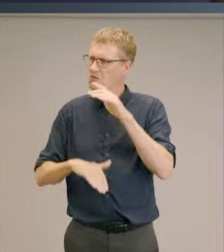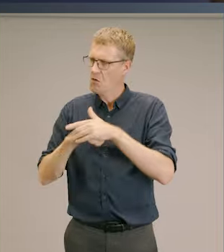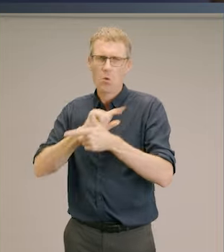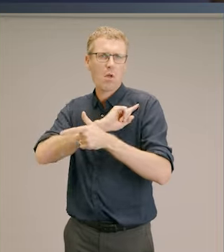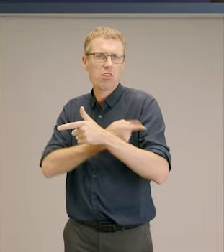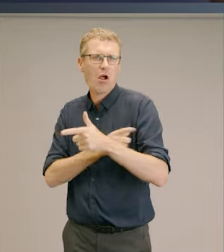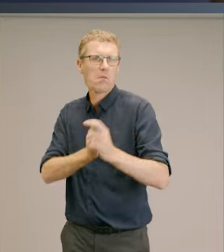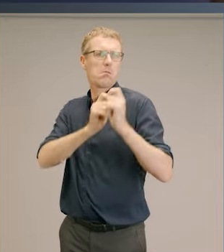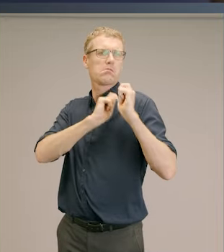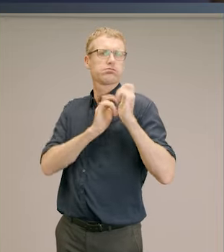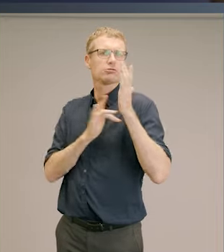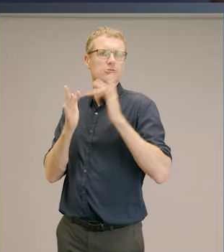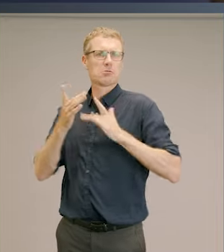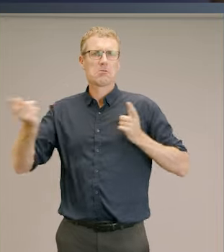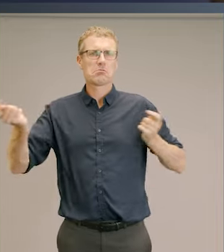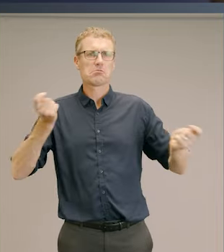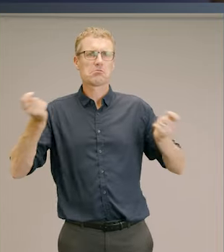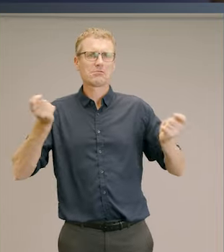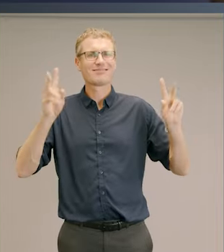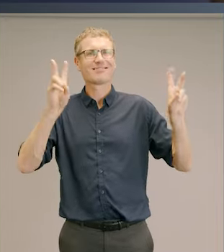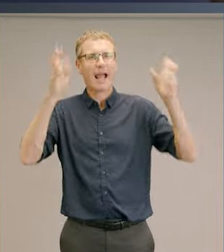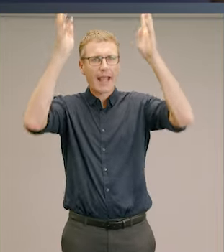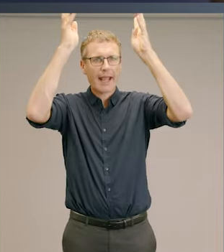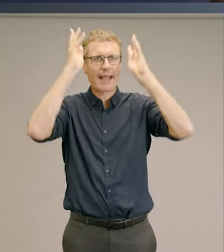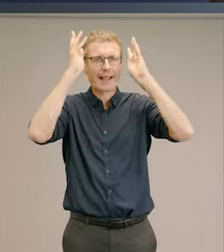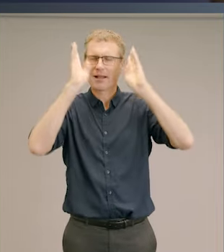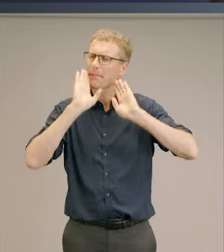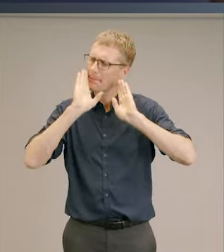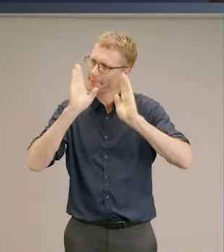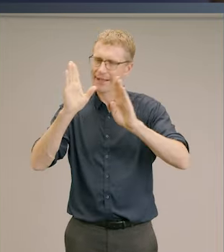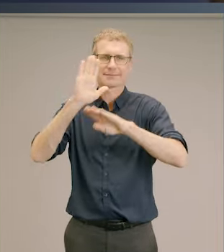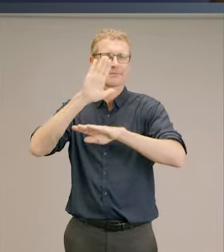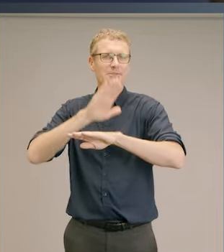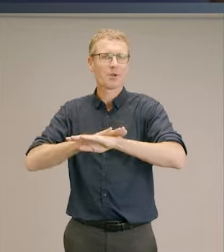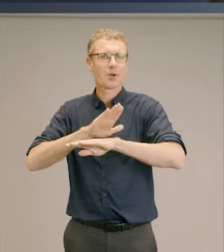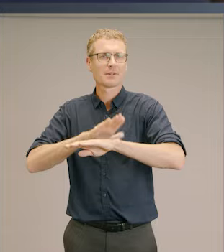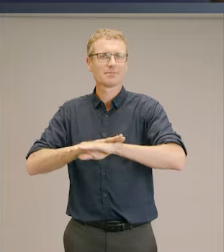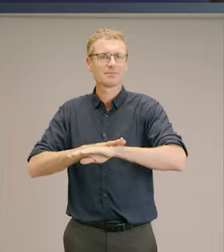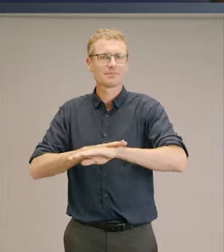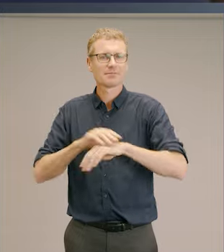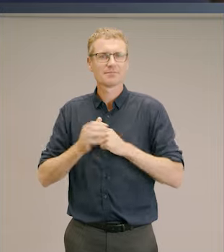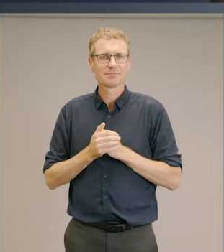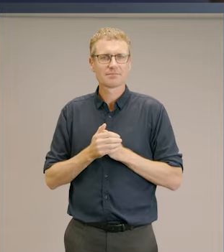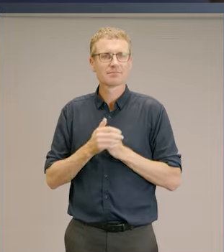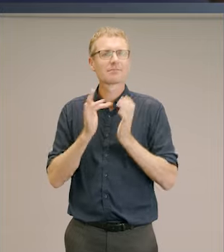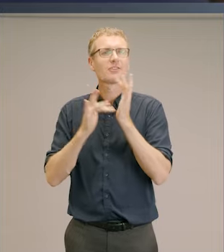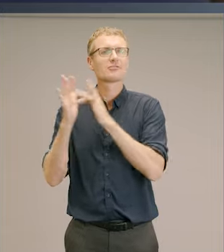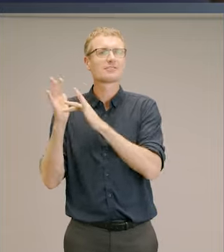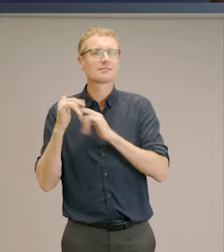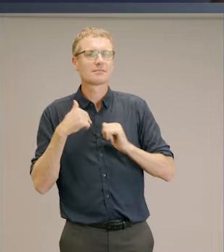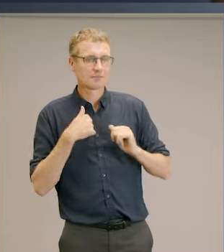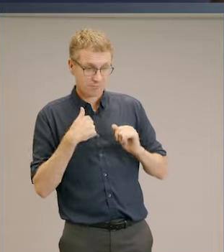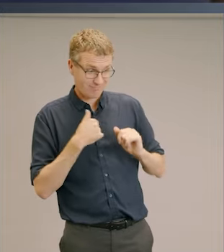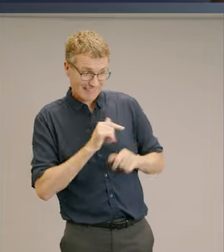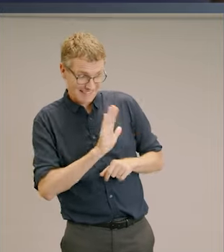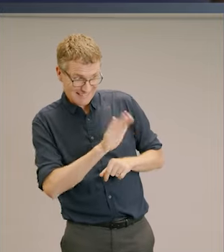God's authority in heaven and earth. Jesus had become king. It was this amazing moment